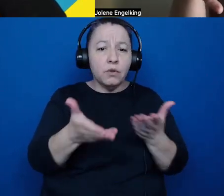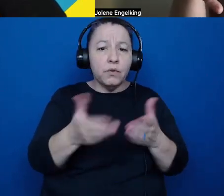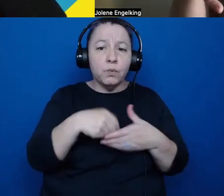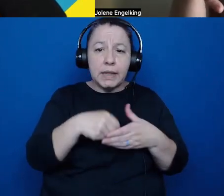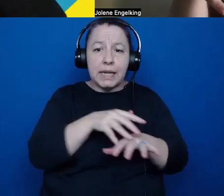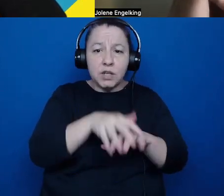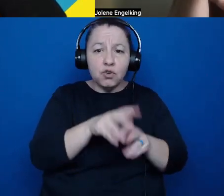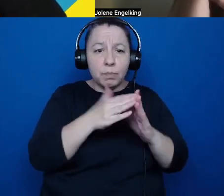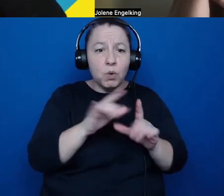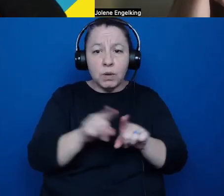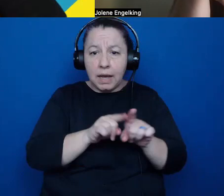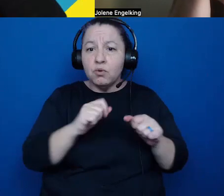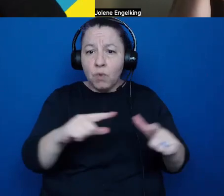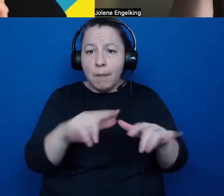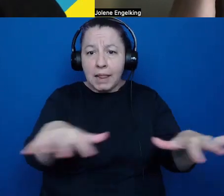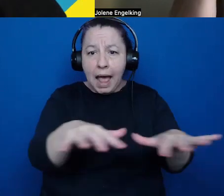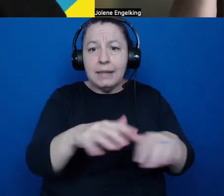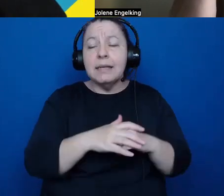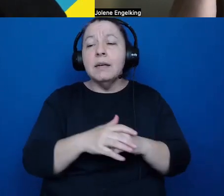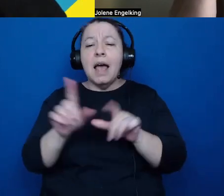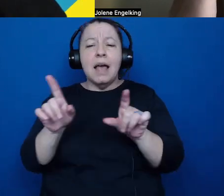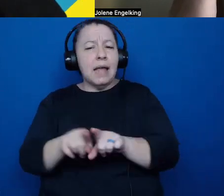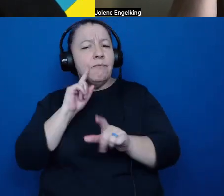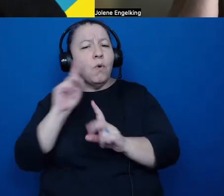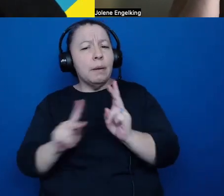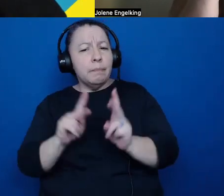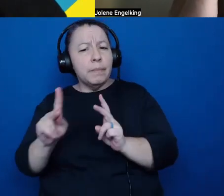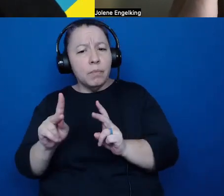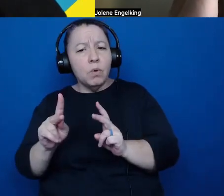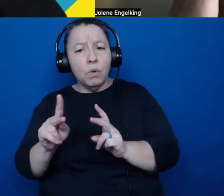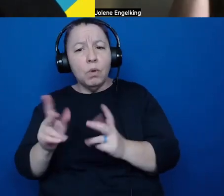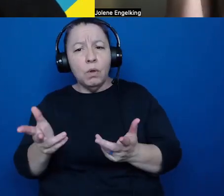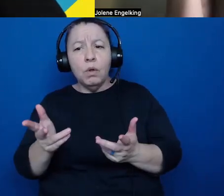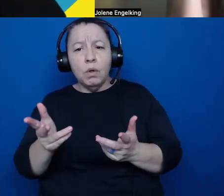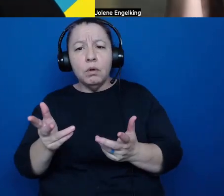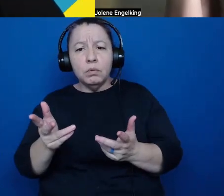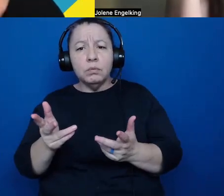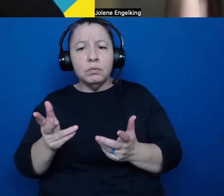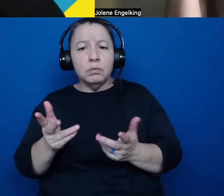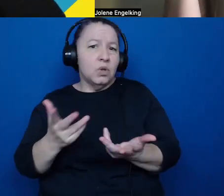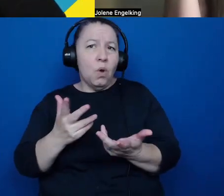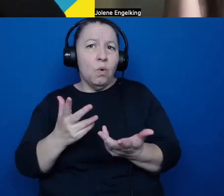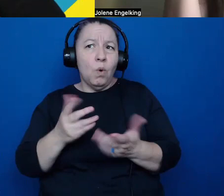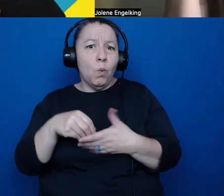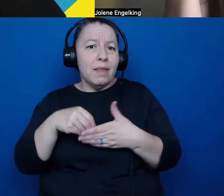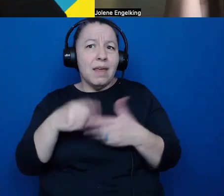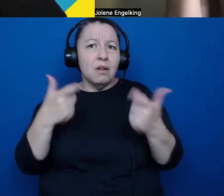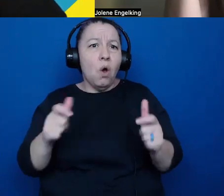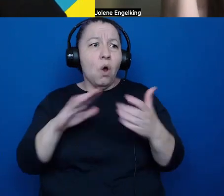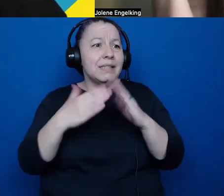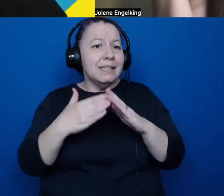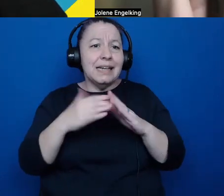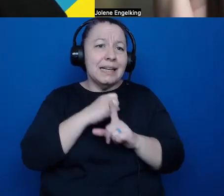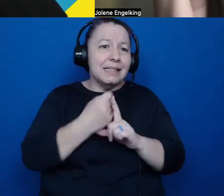lands, as well as for people who are in, you know, in urban settings, rural settings, suburban